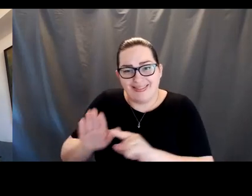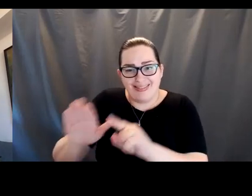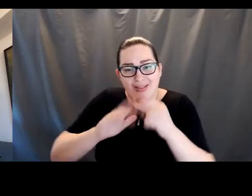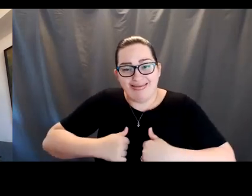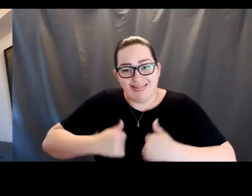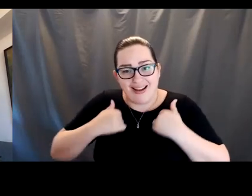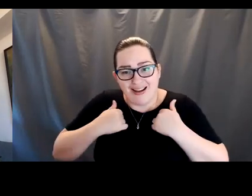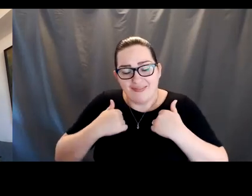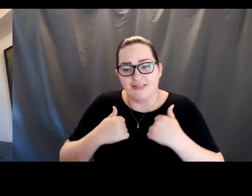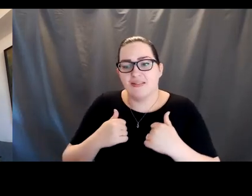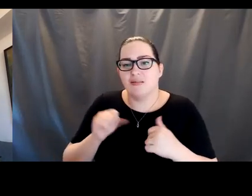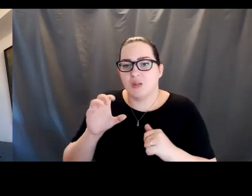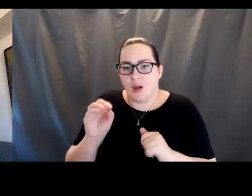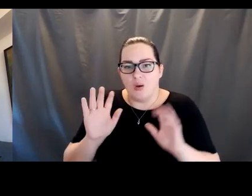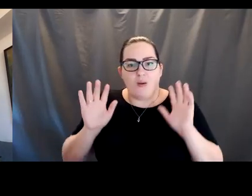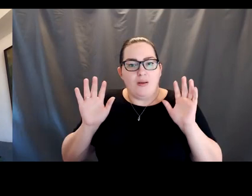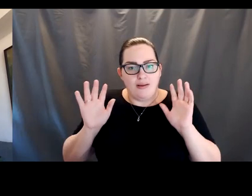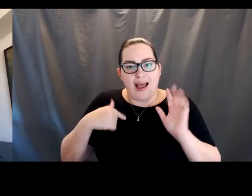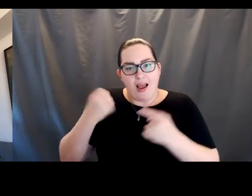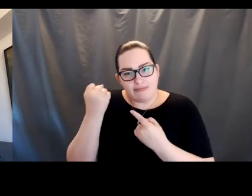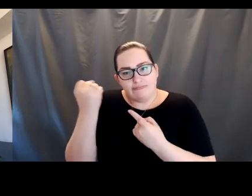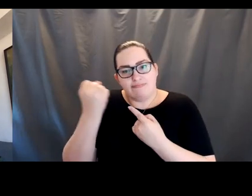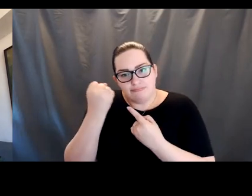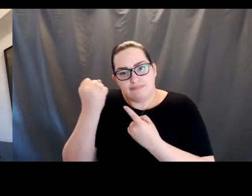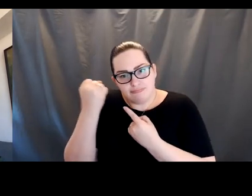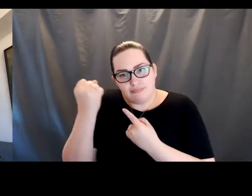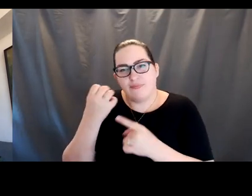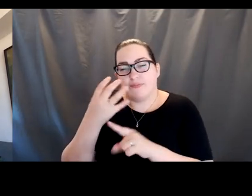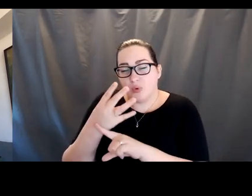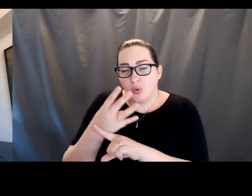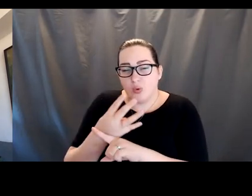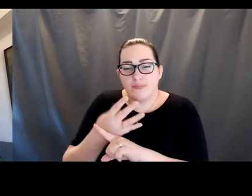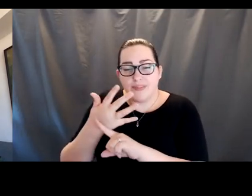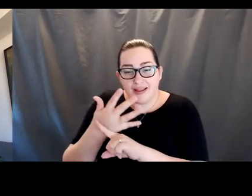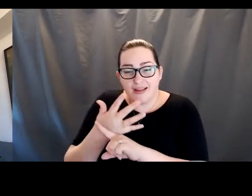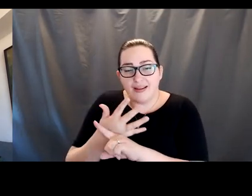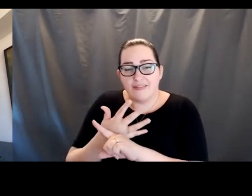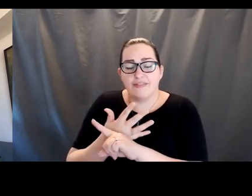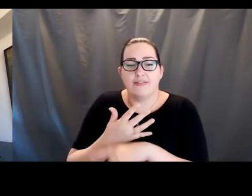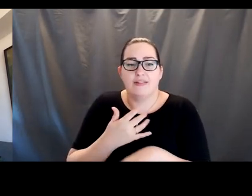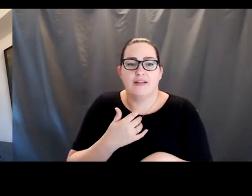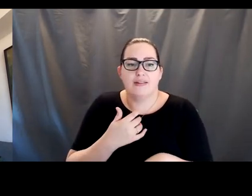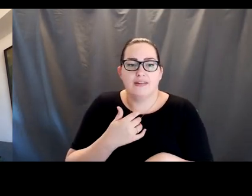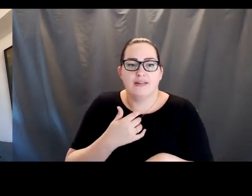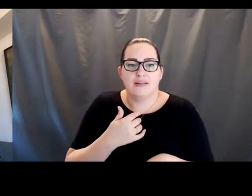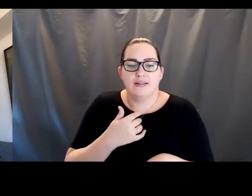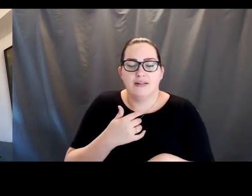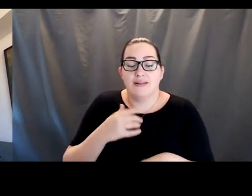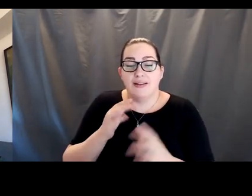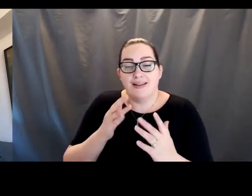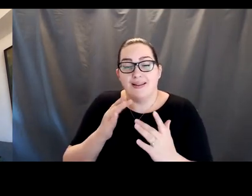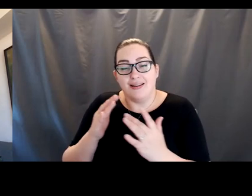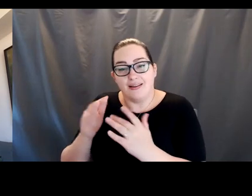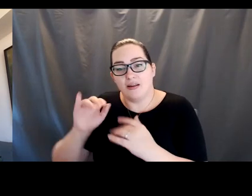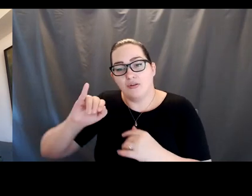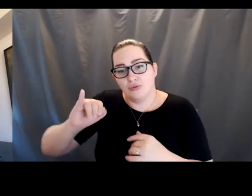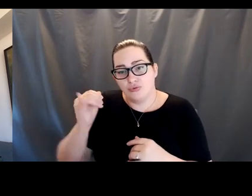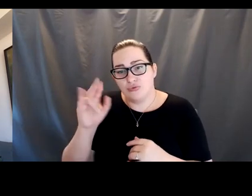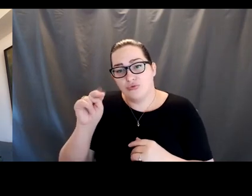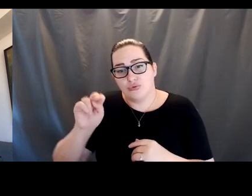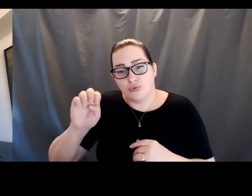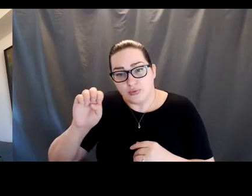I think it was 4 months, 5 months, however many months that is, 6 months. It was June, and I was